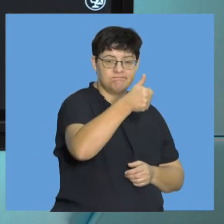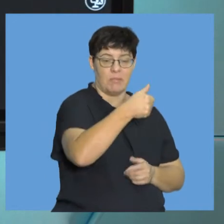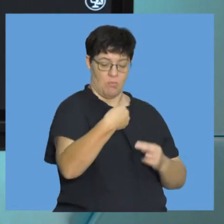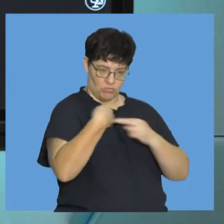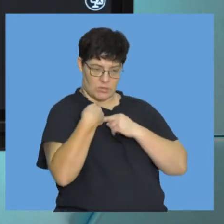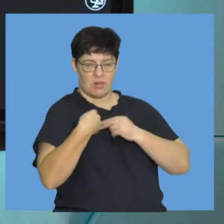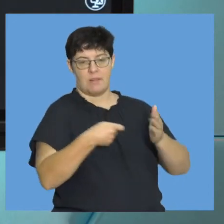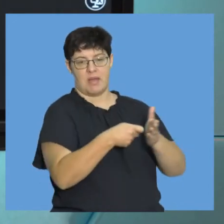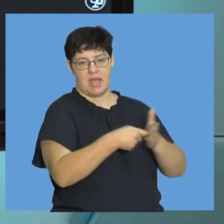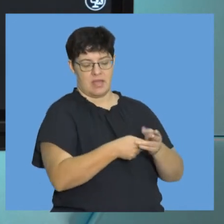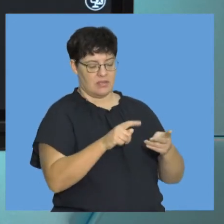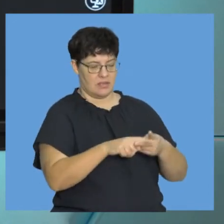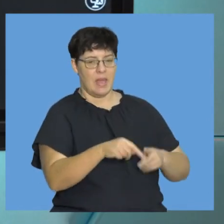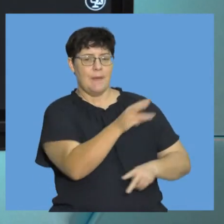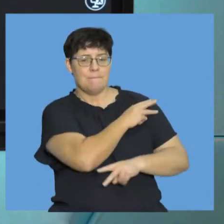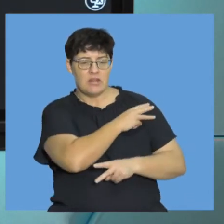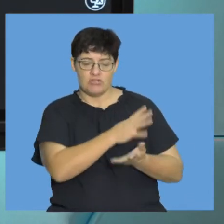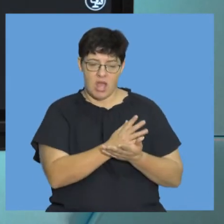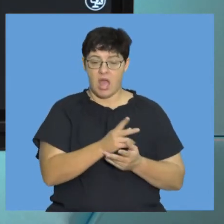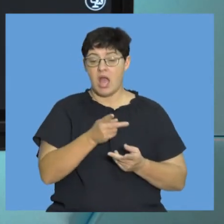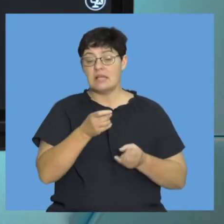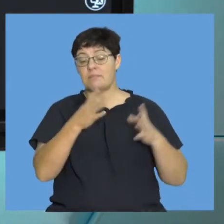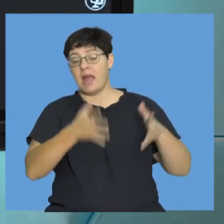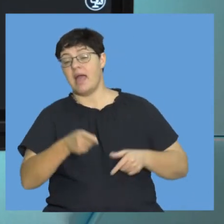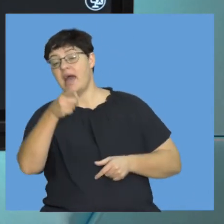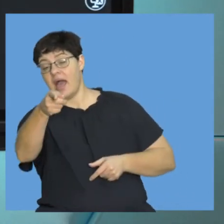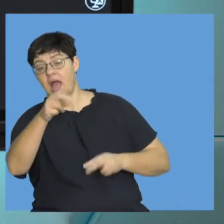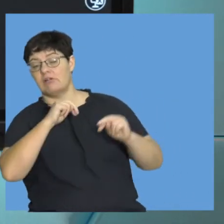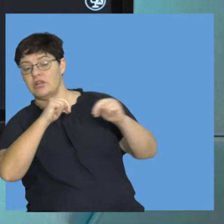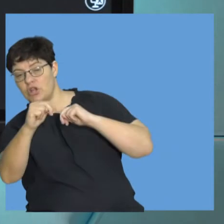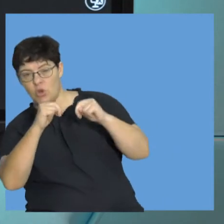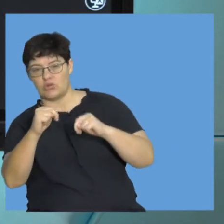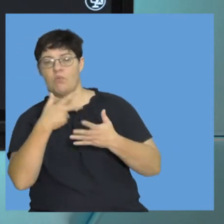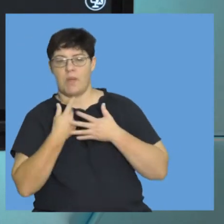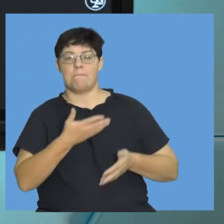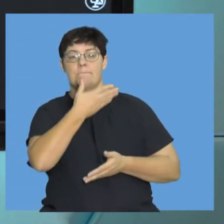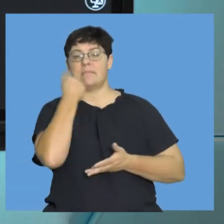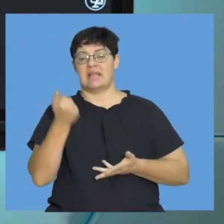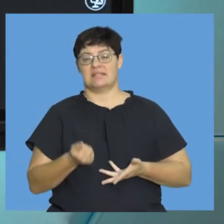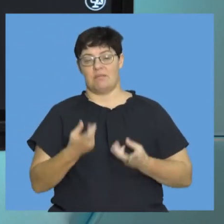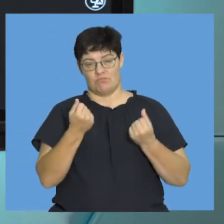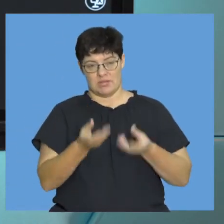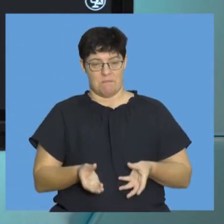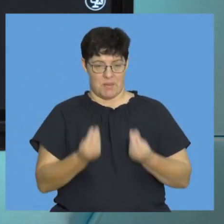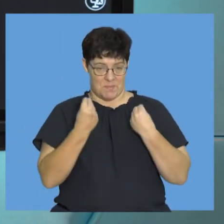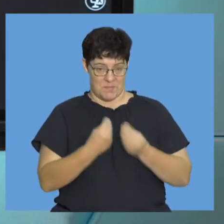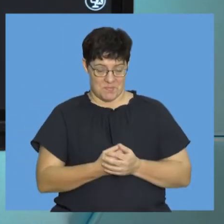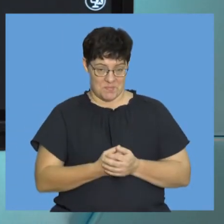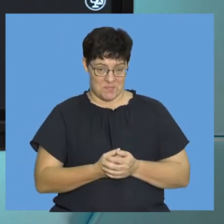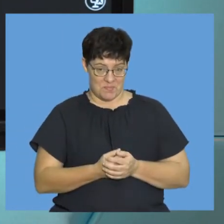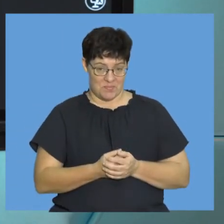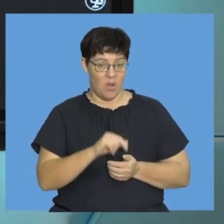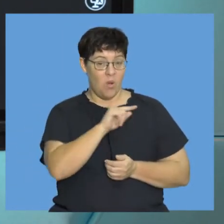management, should negotiate with suppliers so that we get the best possible deals. Because at the end of the